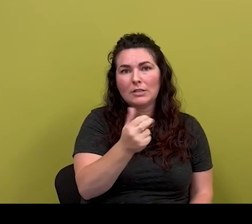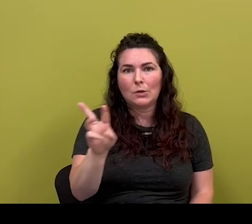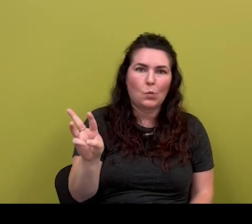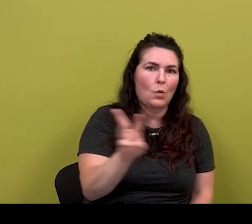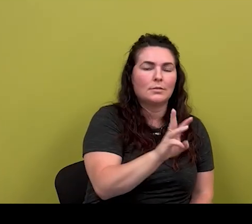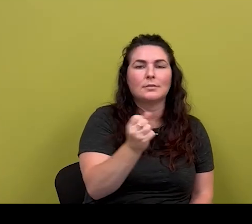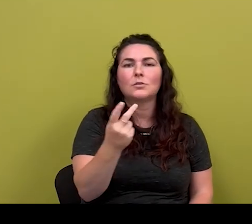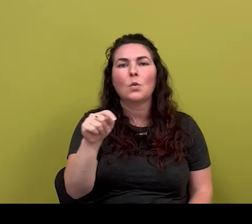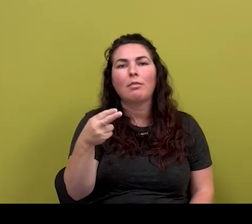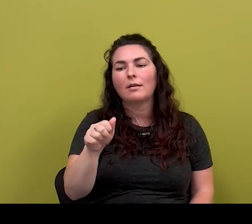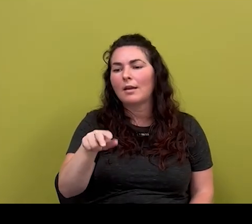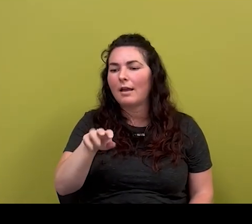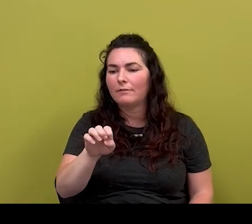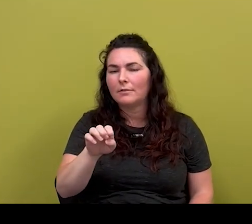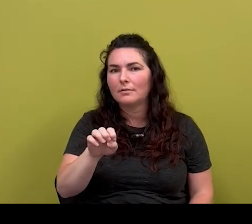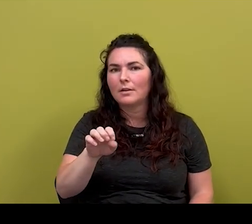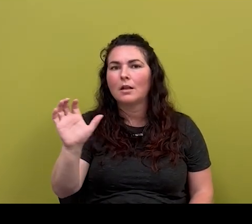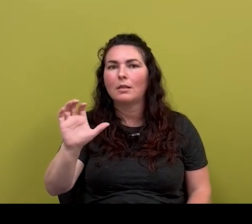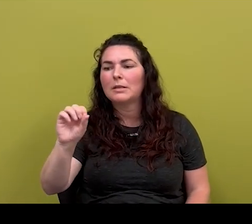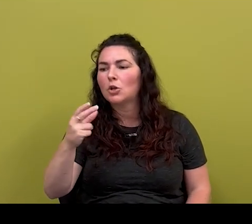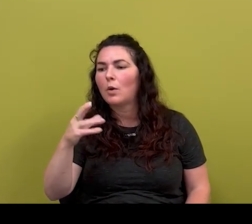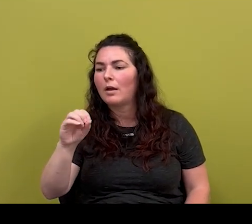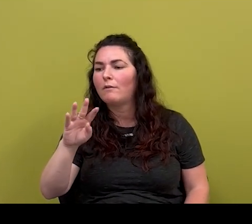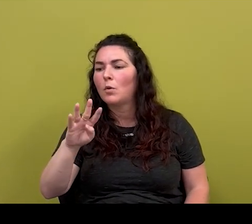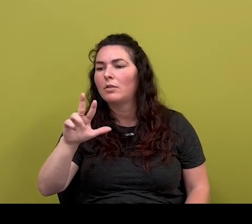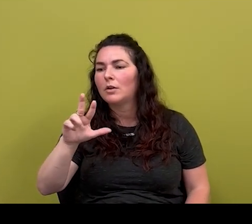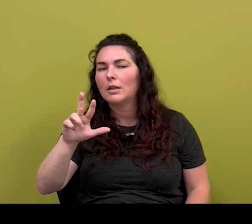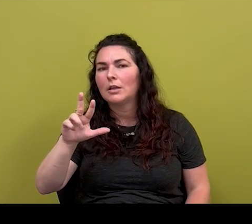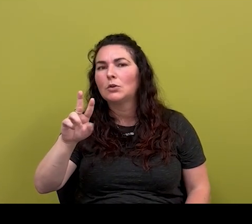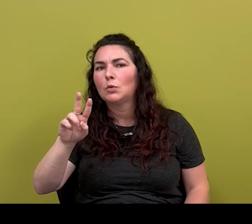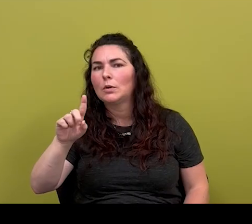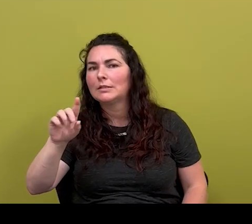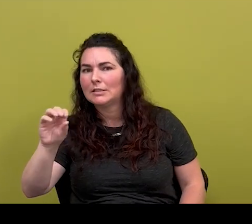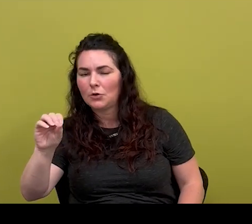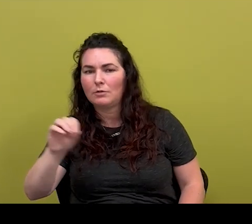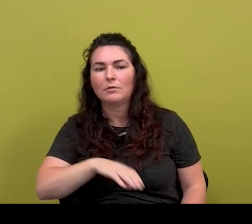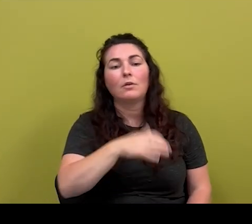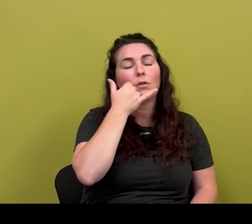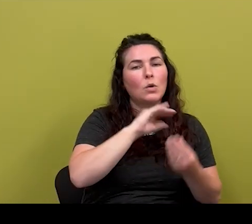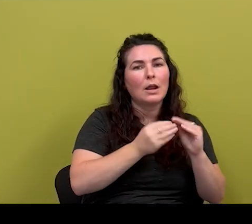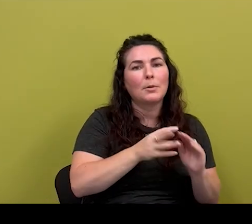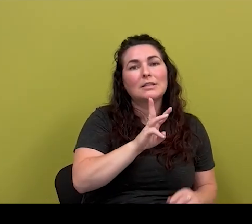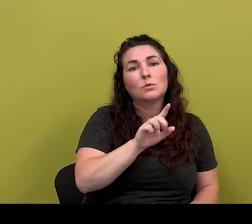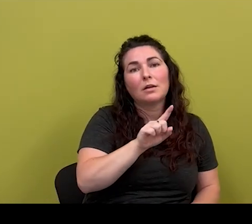Avenue, Columbus, Ohio, 43210. Our phone number is